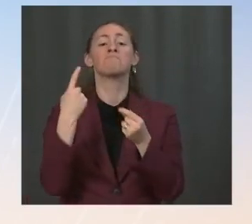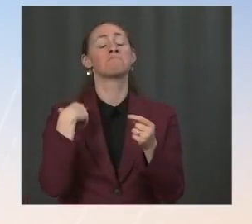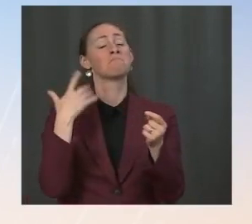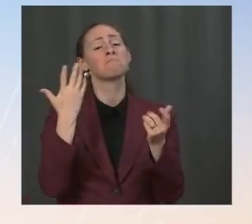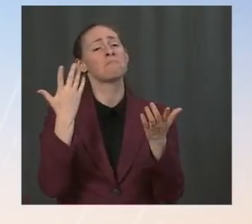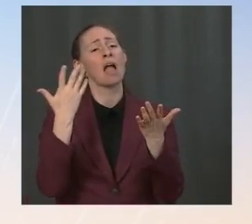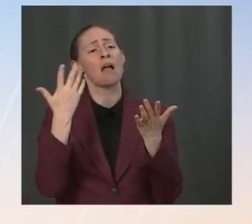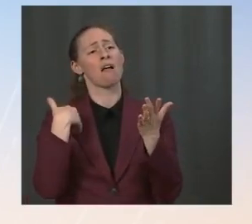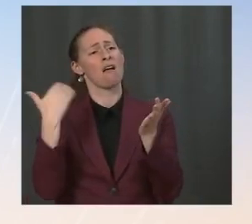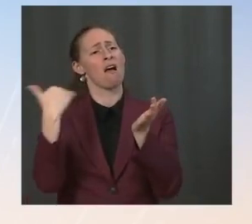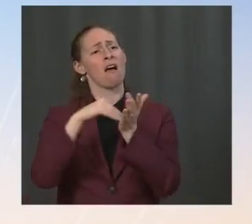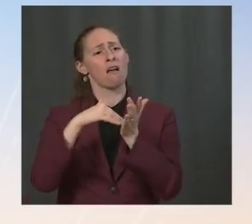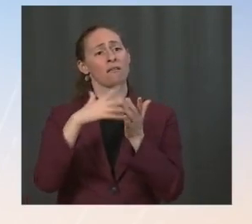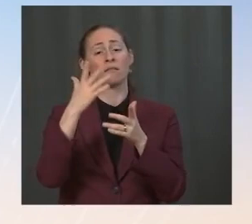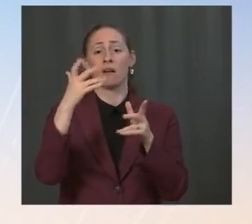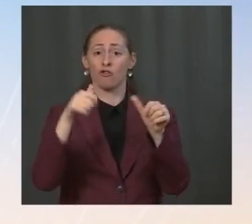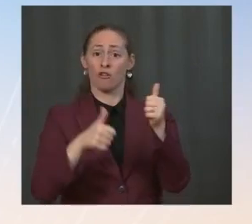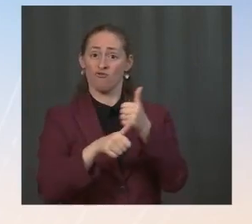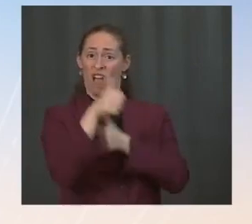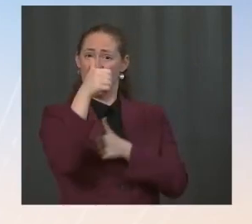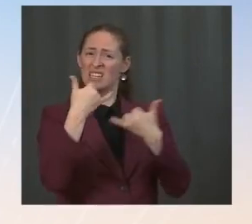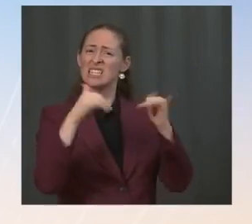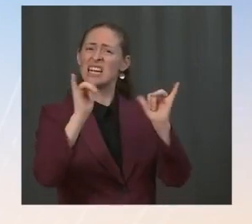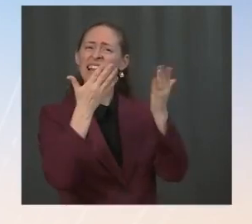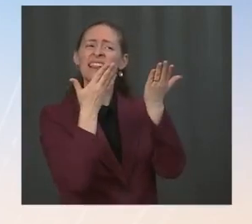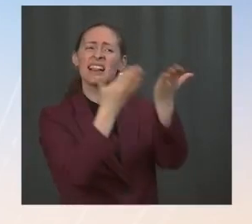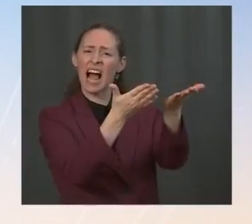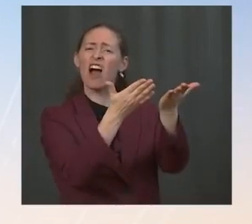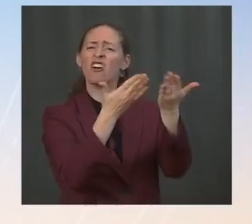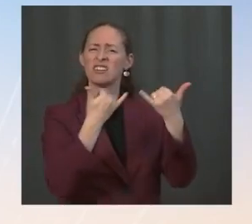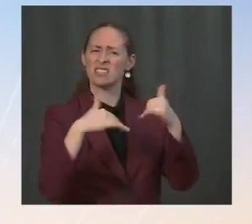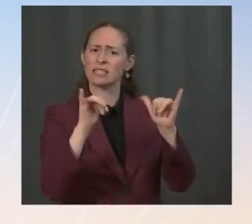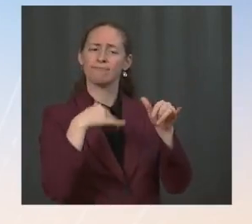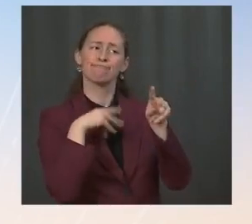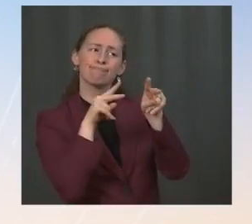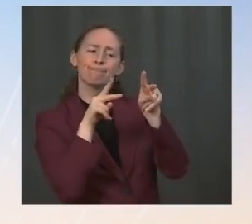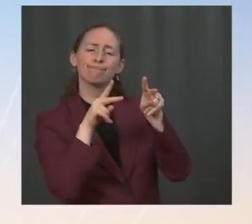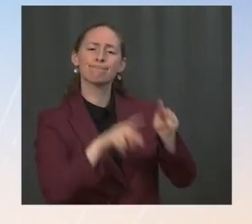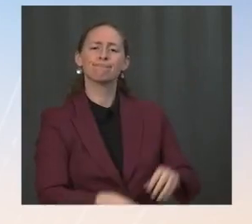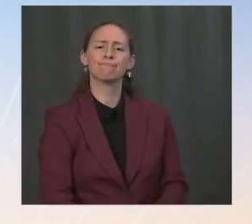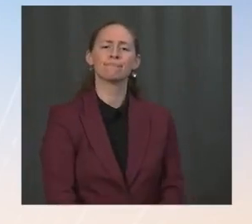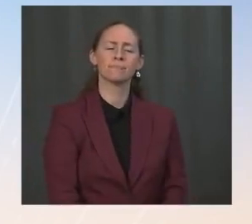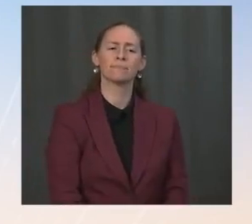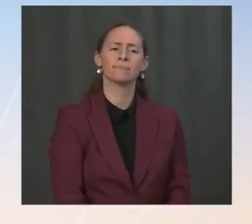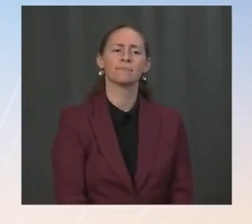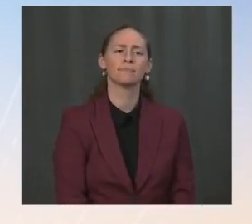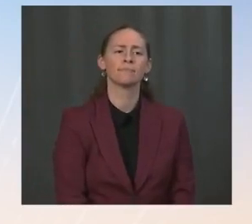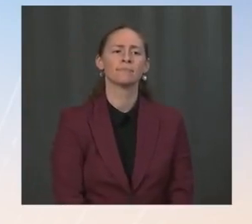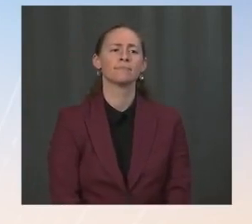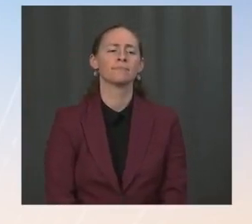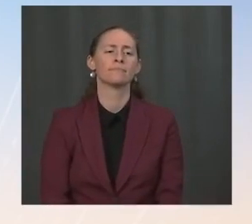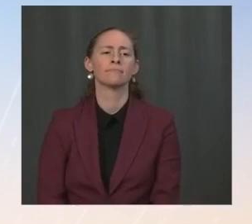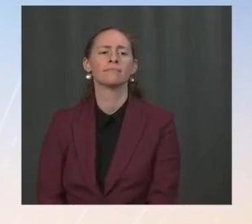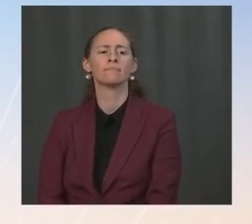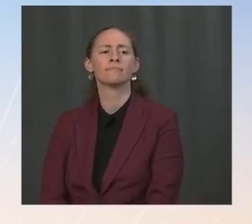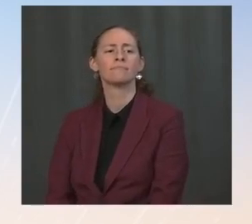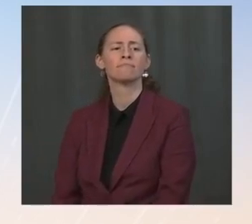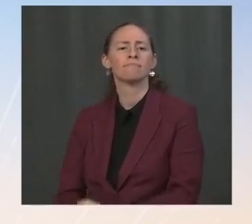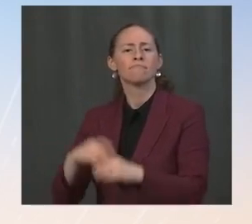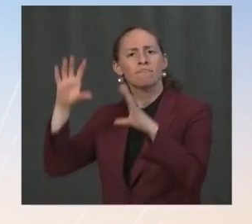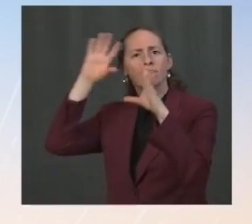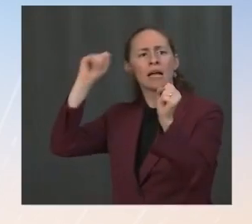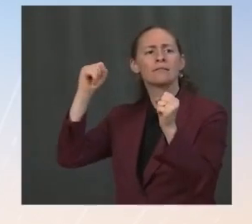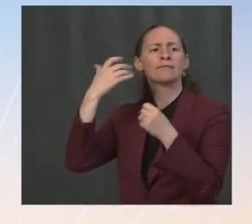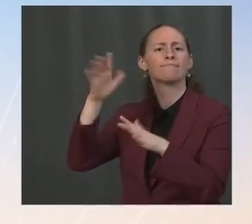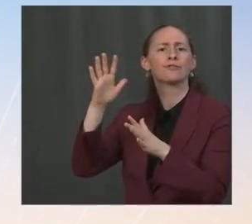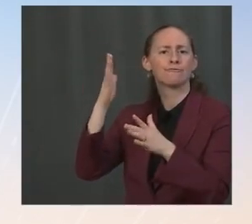is ongoing, and we are continuing to watch and assess the threat. Go ahead. Thanks, Jen. President Biden has spoken a lot about the need to